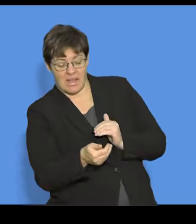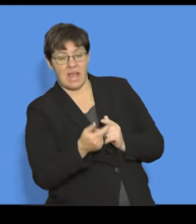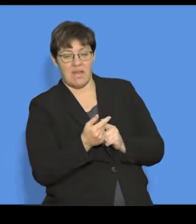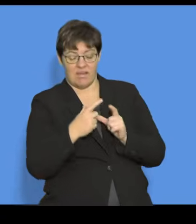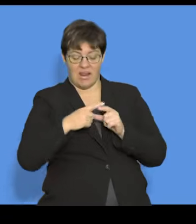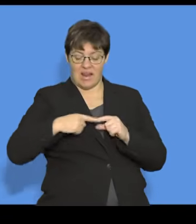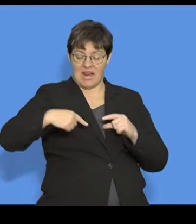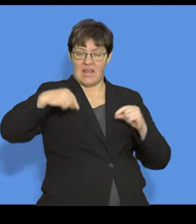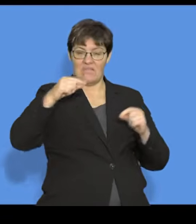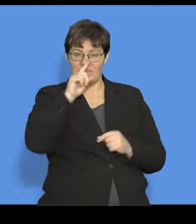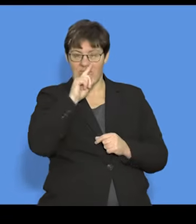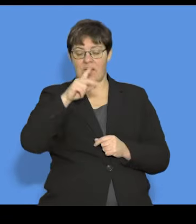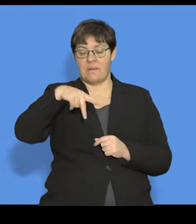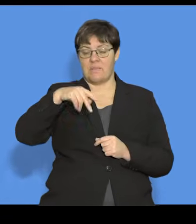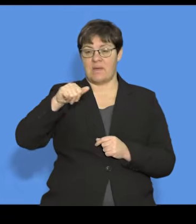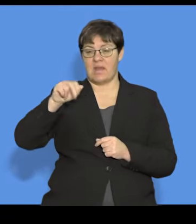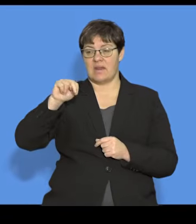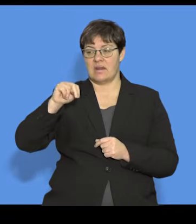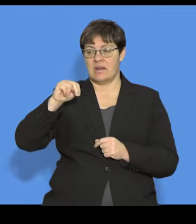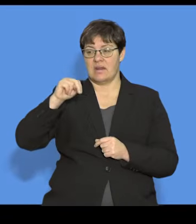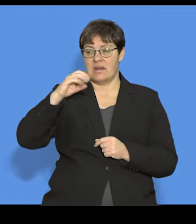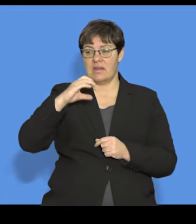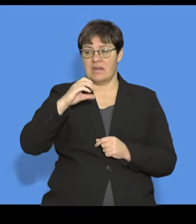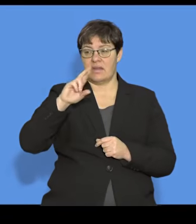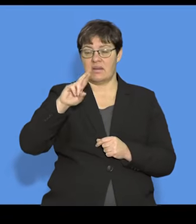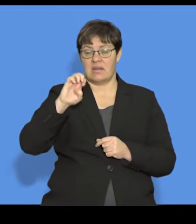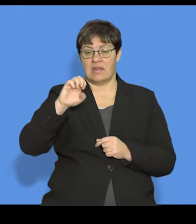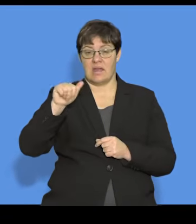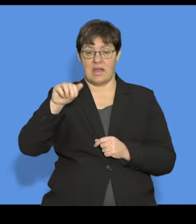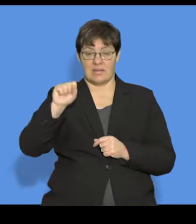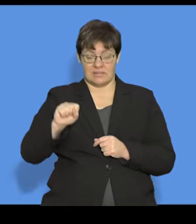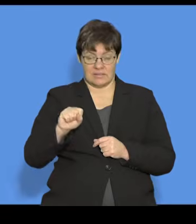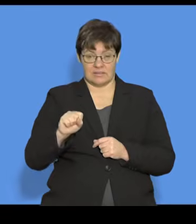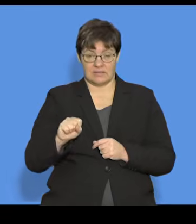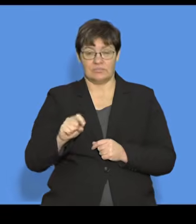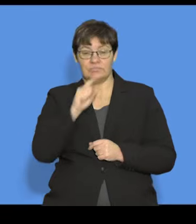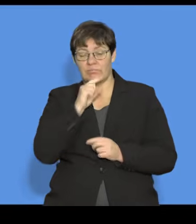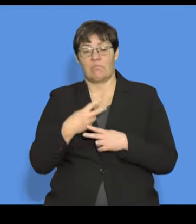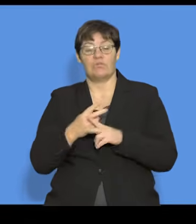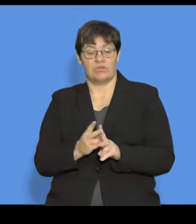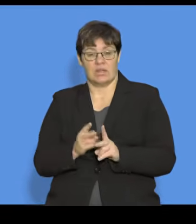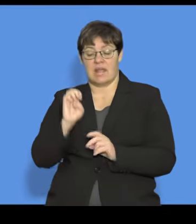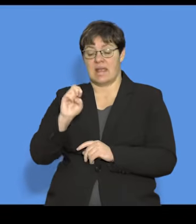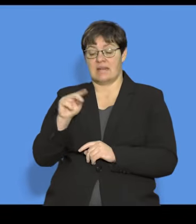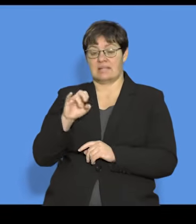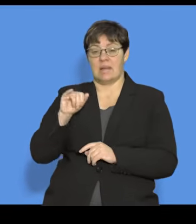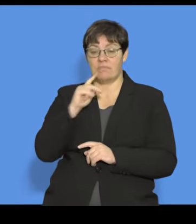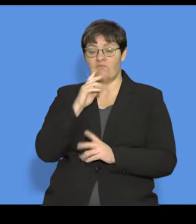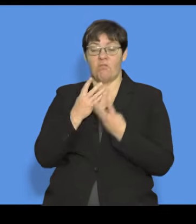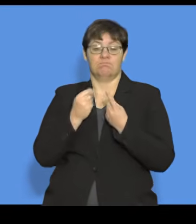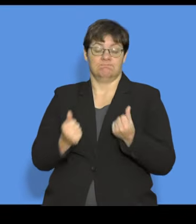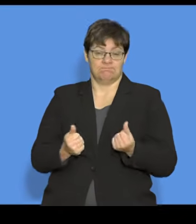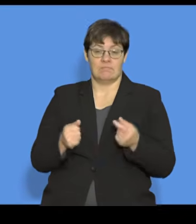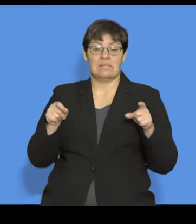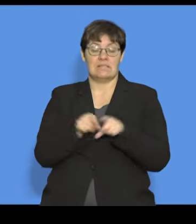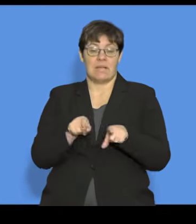we have a leaf-like structure called the pancreas, and that plays an important role in obviously the production of enzymes for digestion